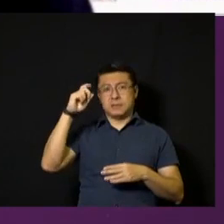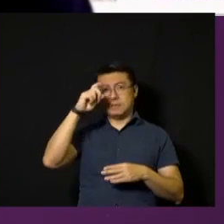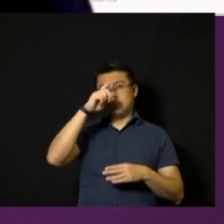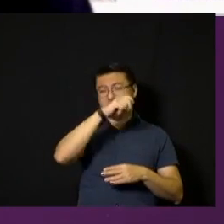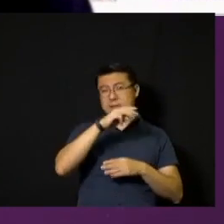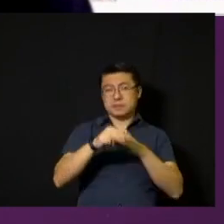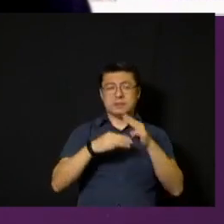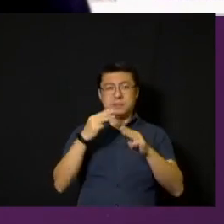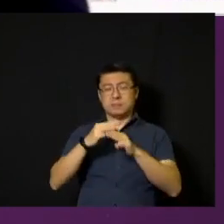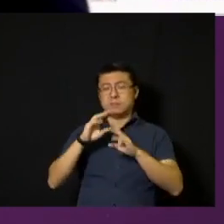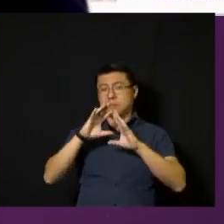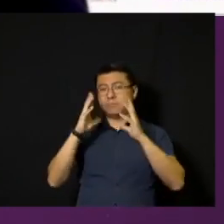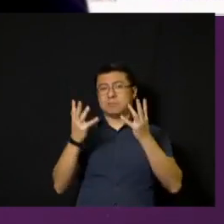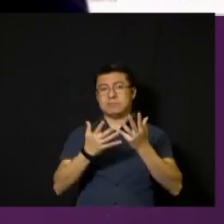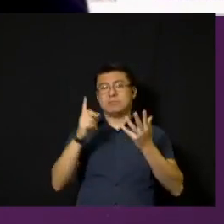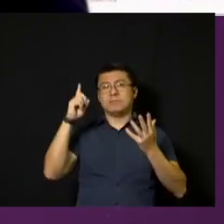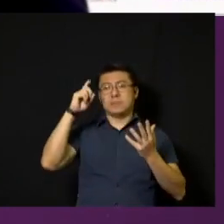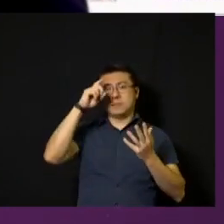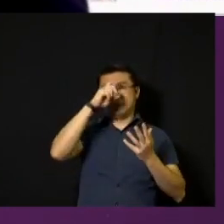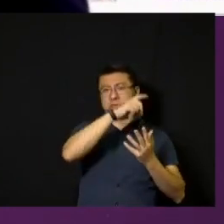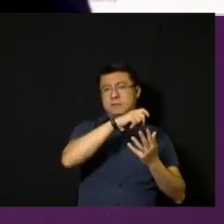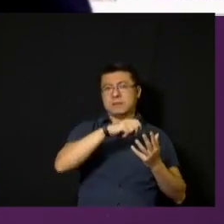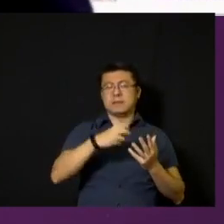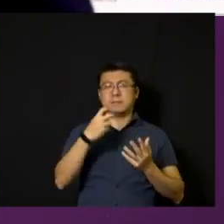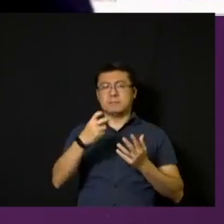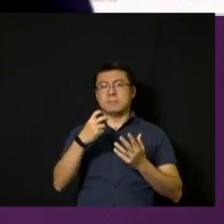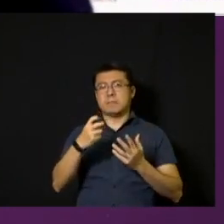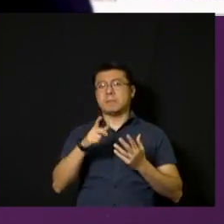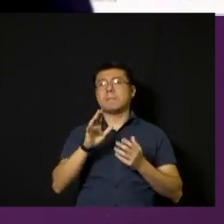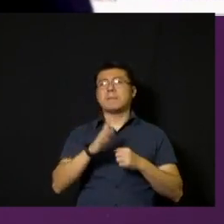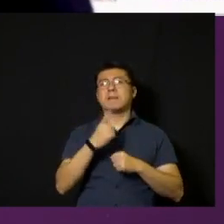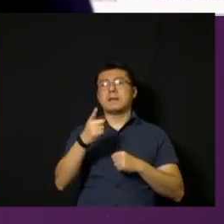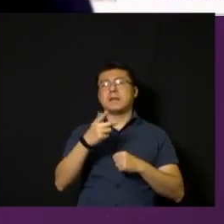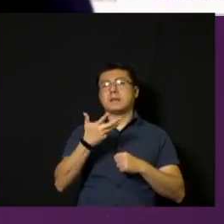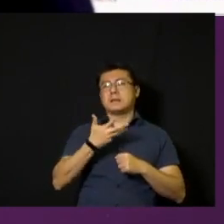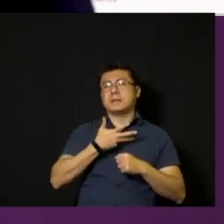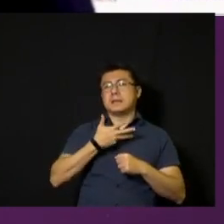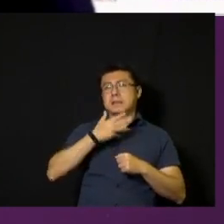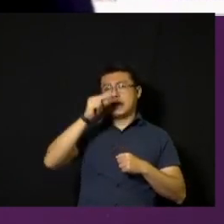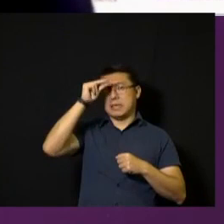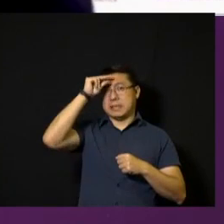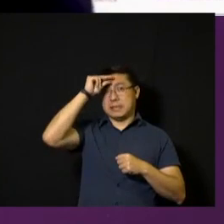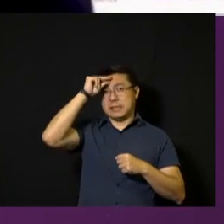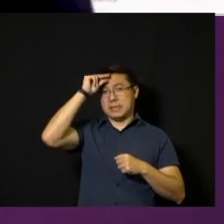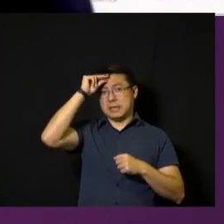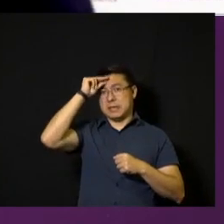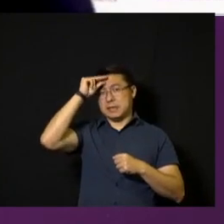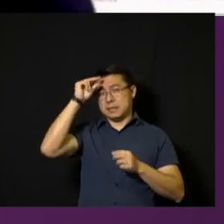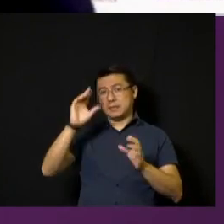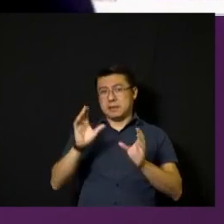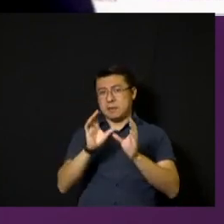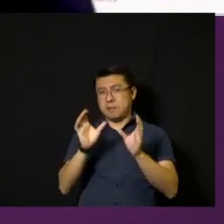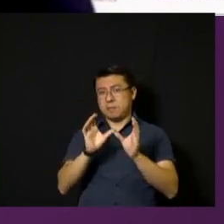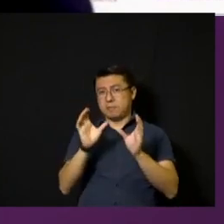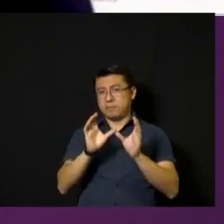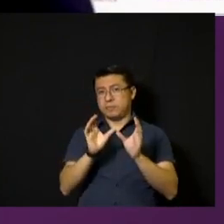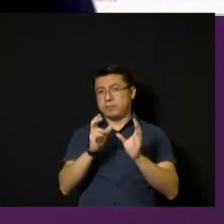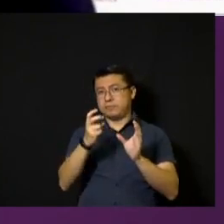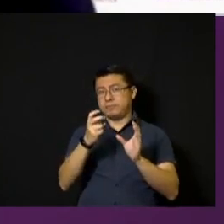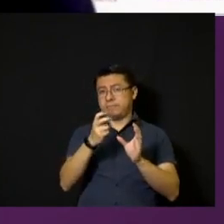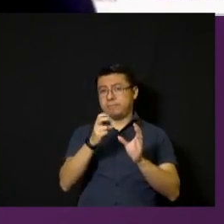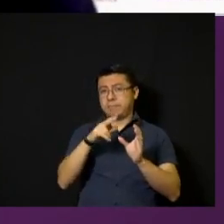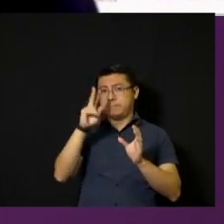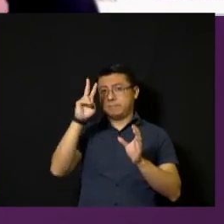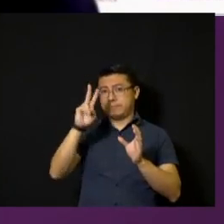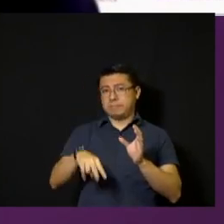They're having a very difficult world, a world with AI. And for me, it would be